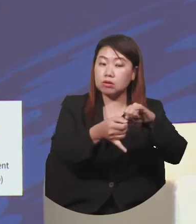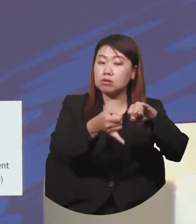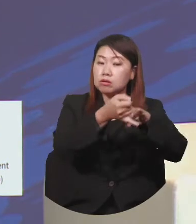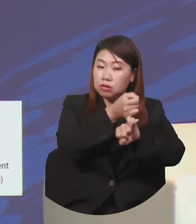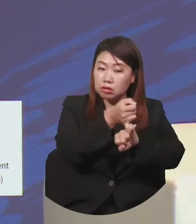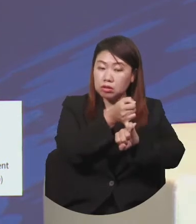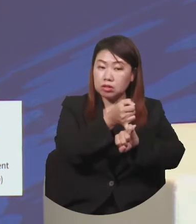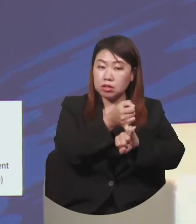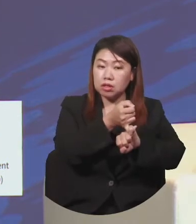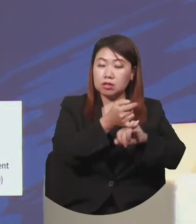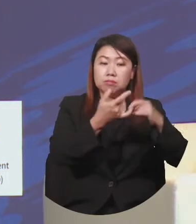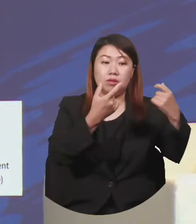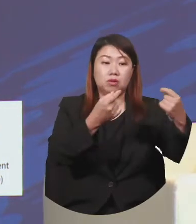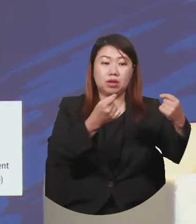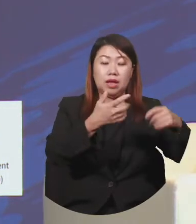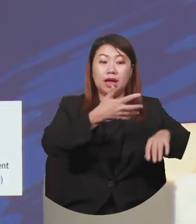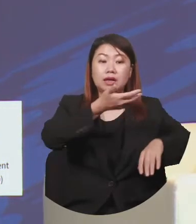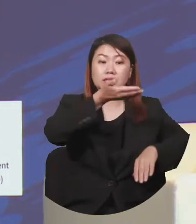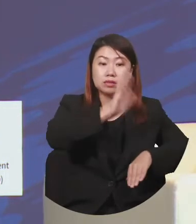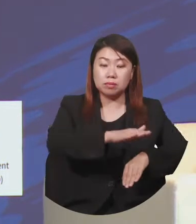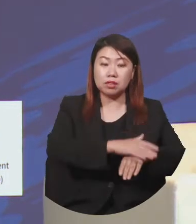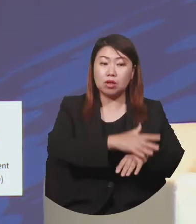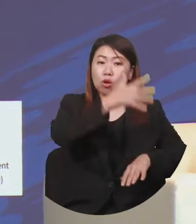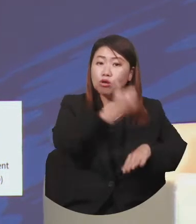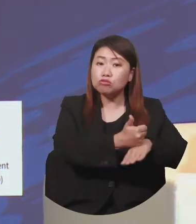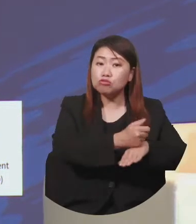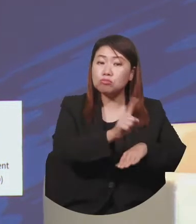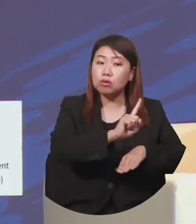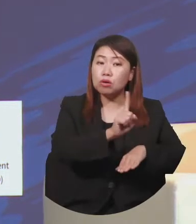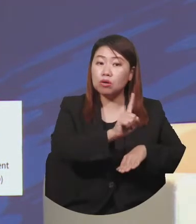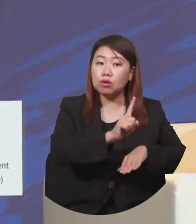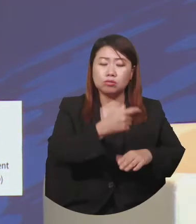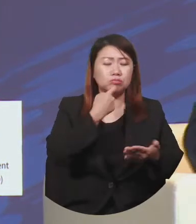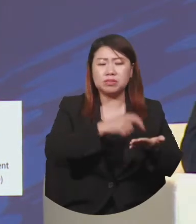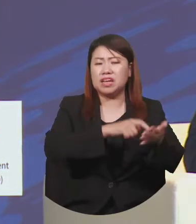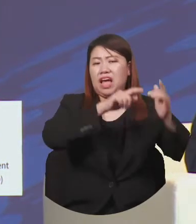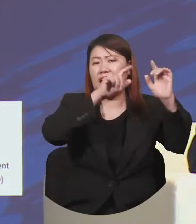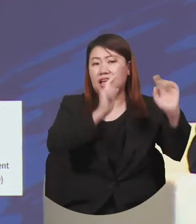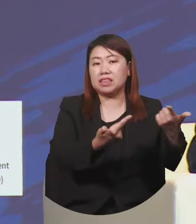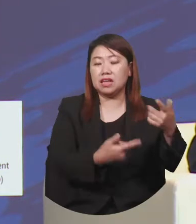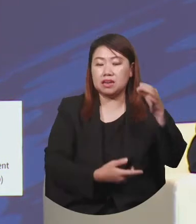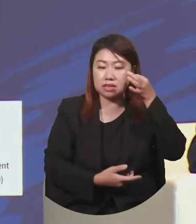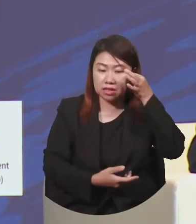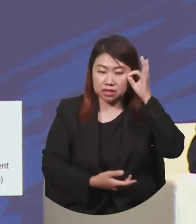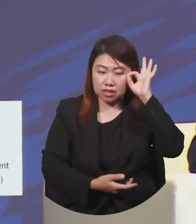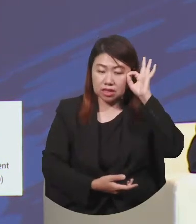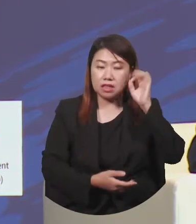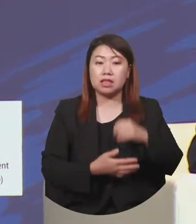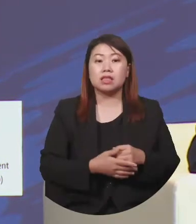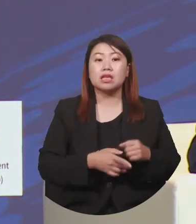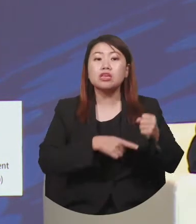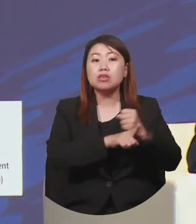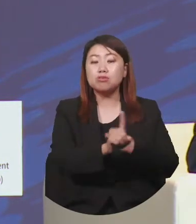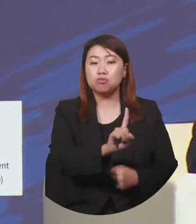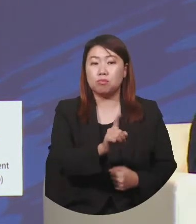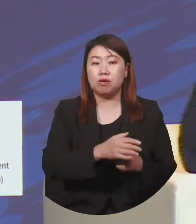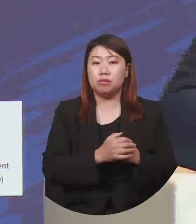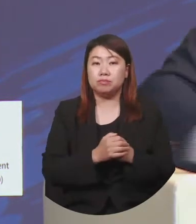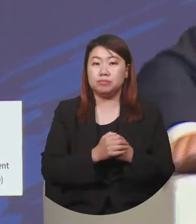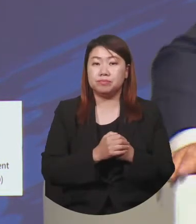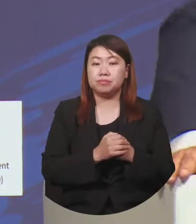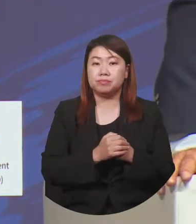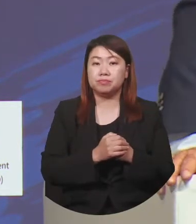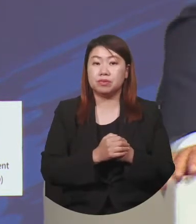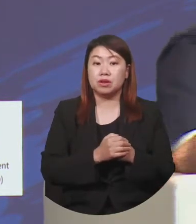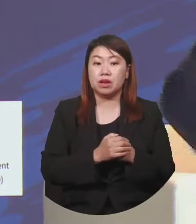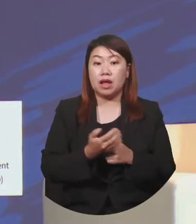end of the day, we do find that it's quite challenging. There are the issues that you mentioned at the start, such as